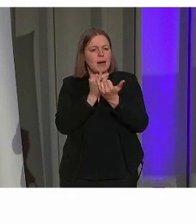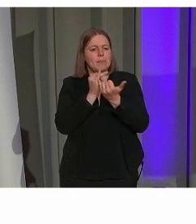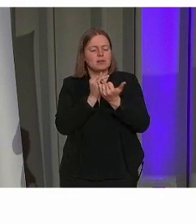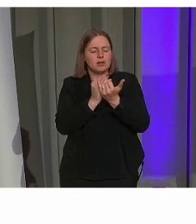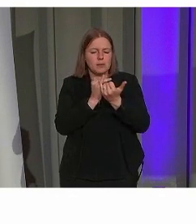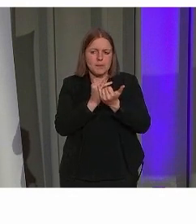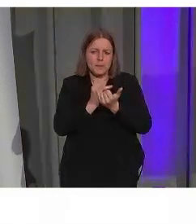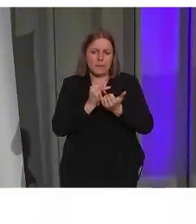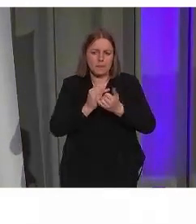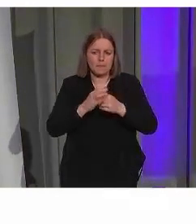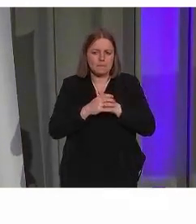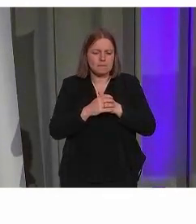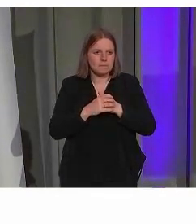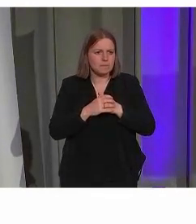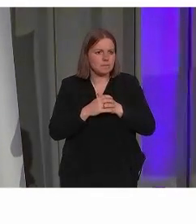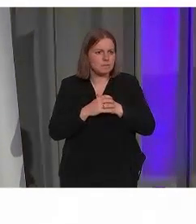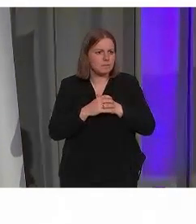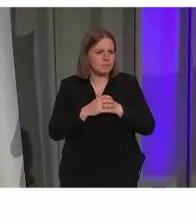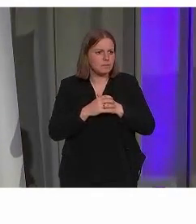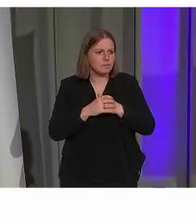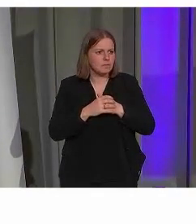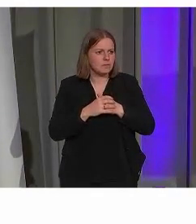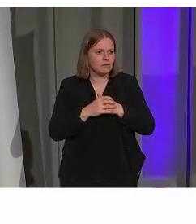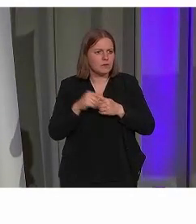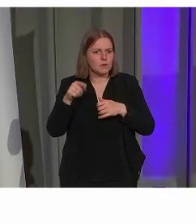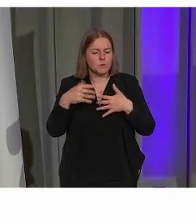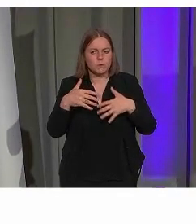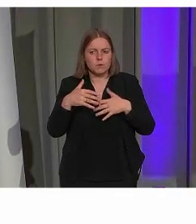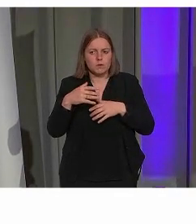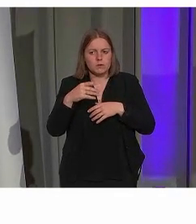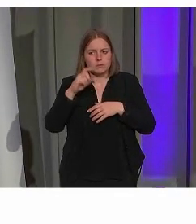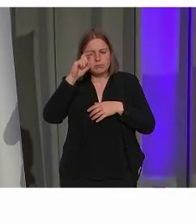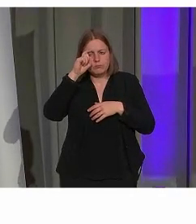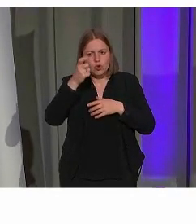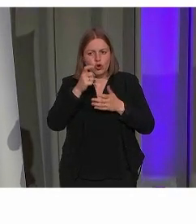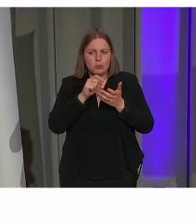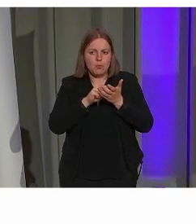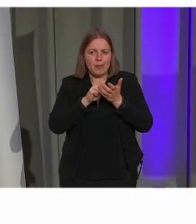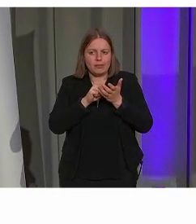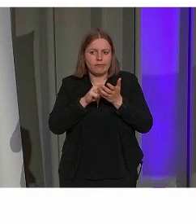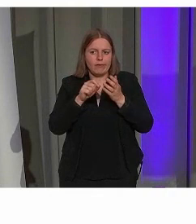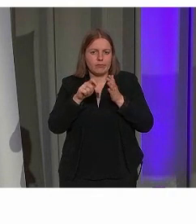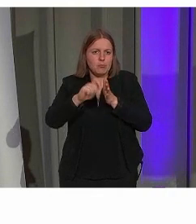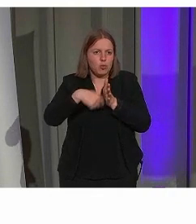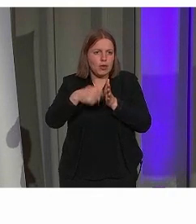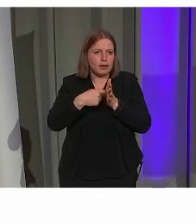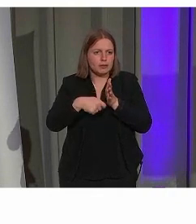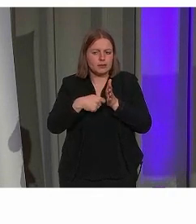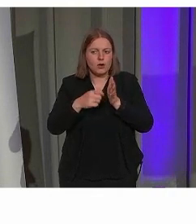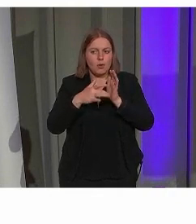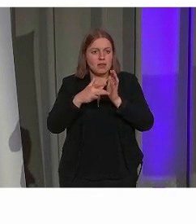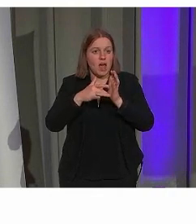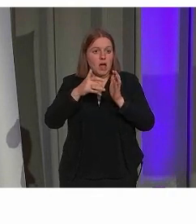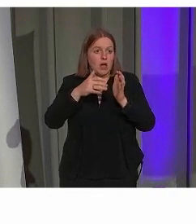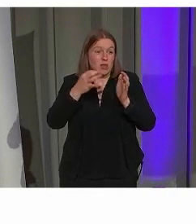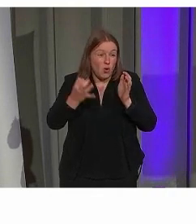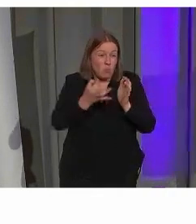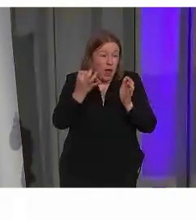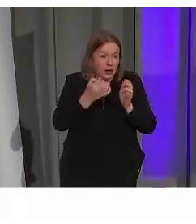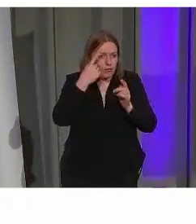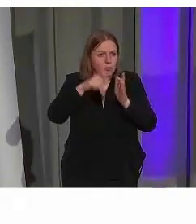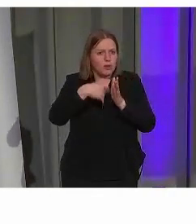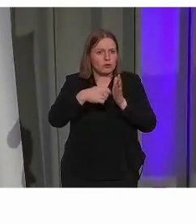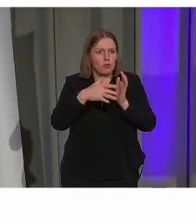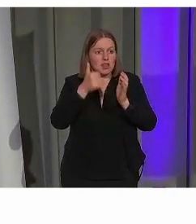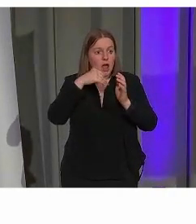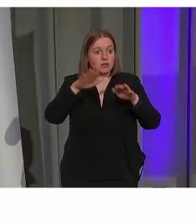was a premise of the project, because from there it's easier to see what